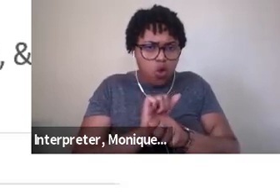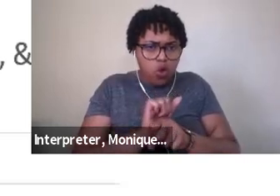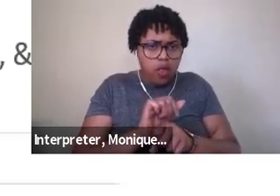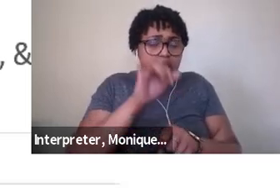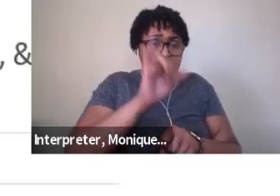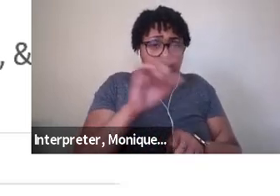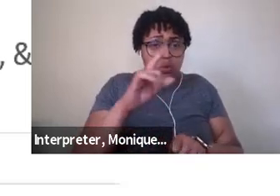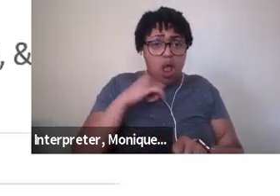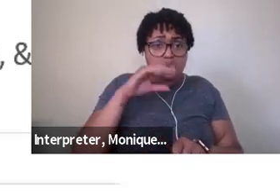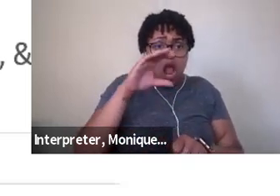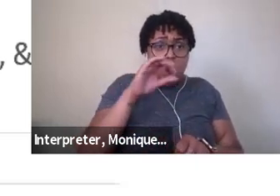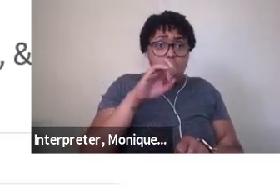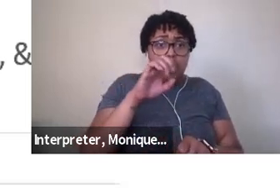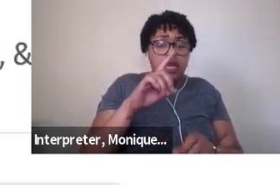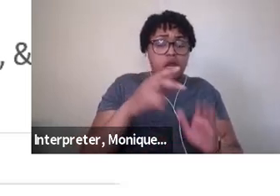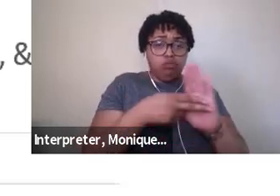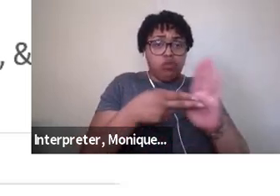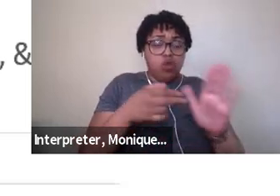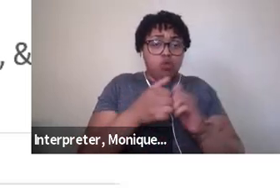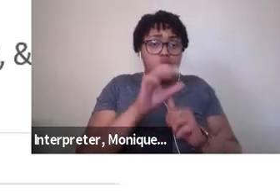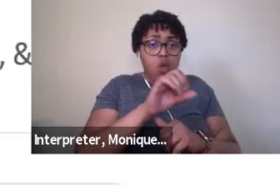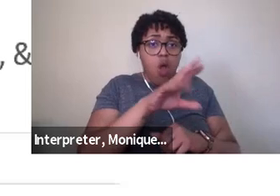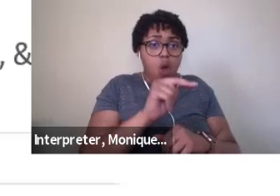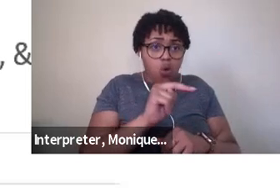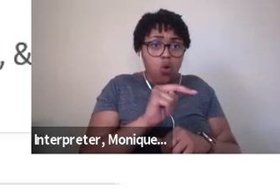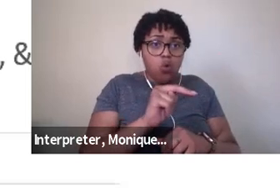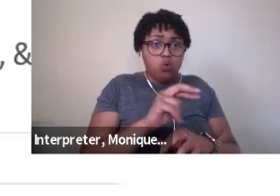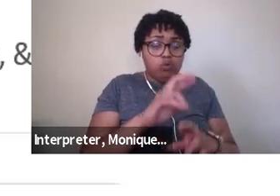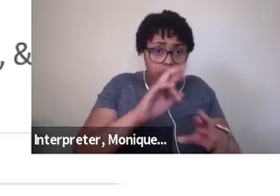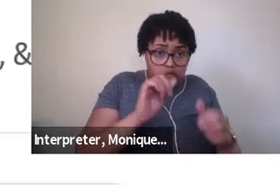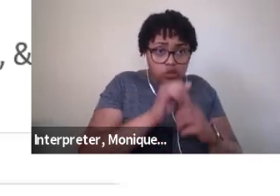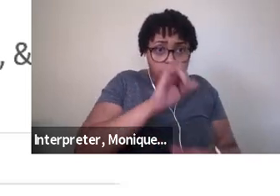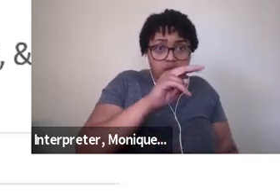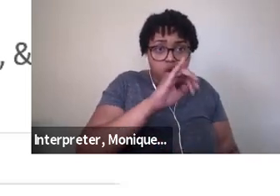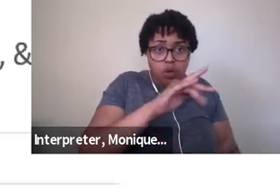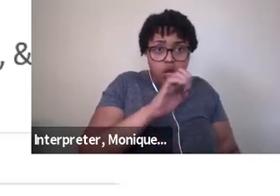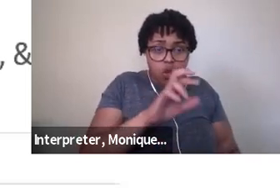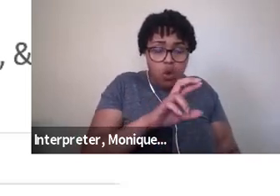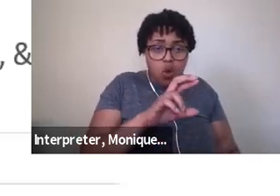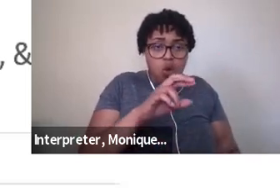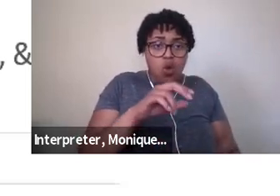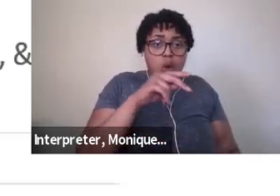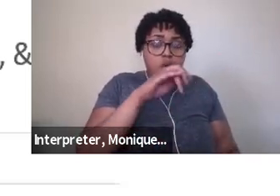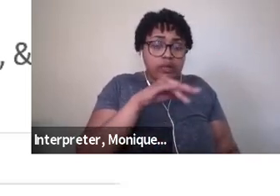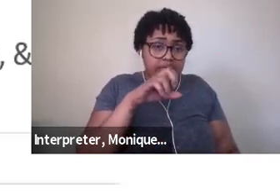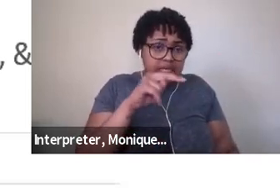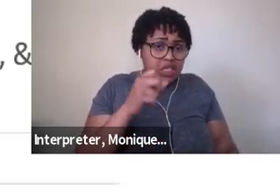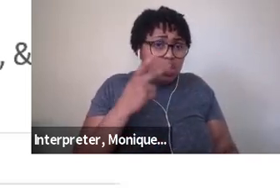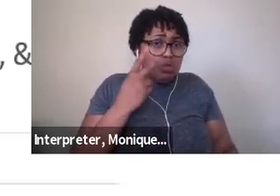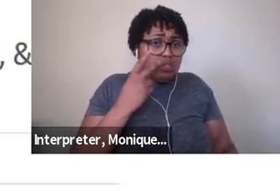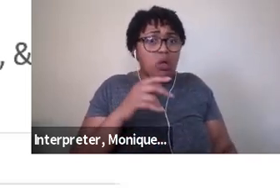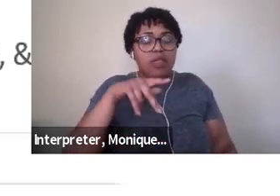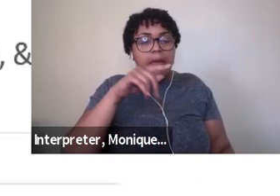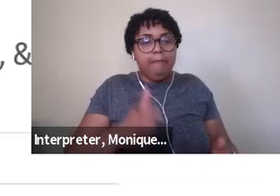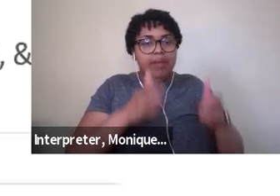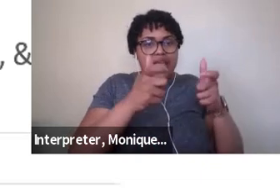coded them with their own respective nuclear proteins. We saw that clade 3 was most cross-reactive,